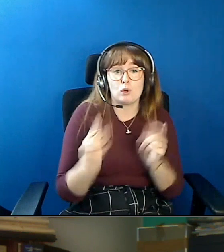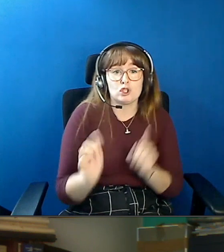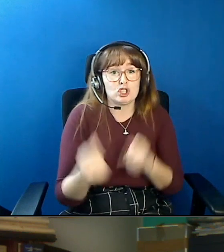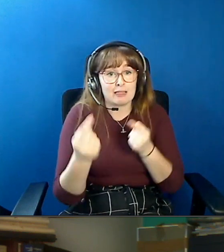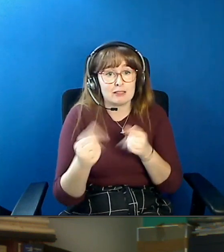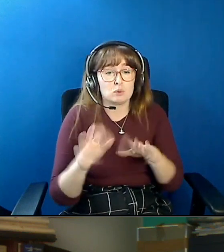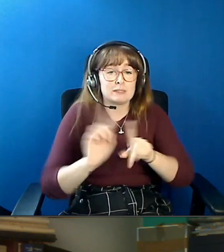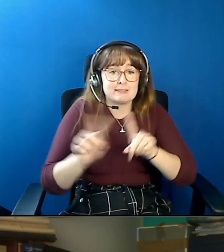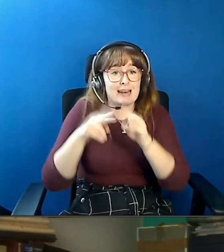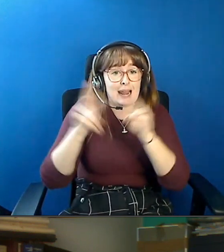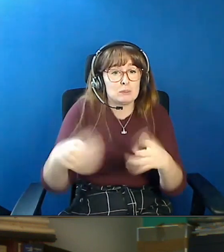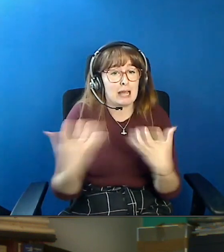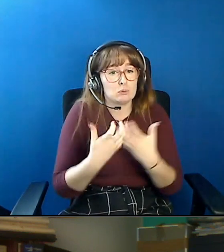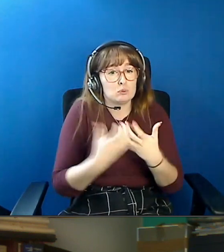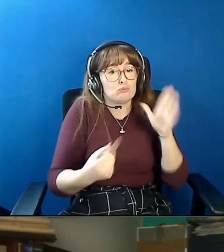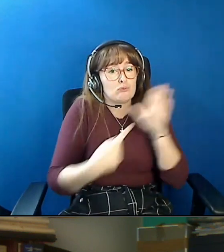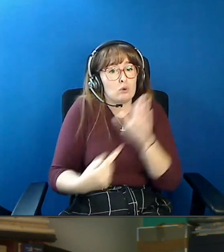housing?